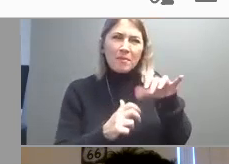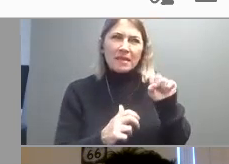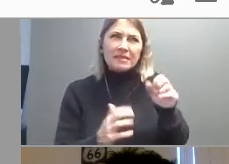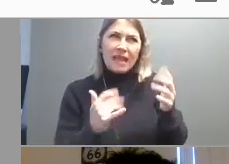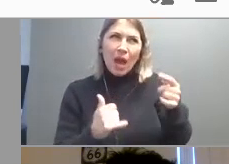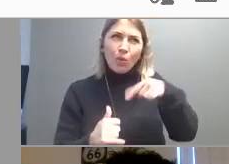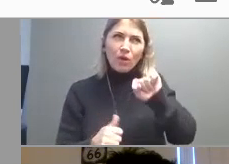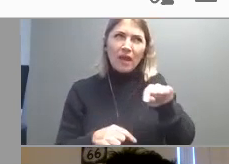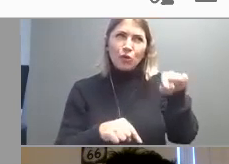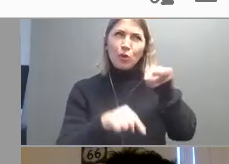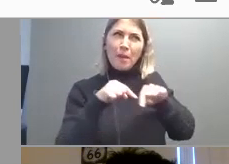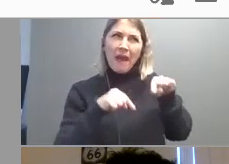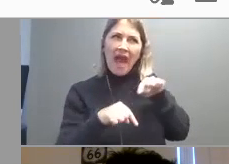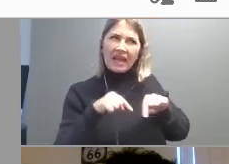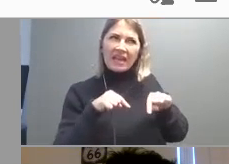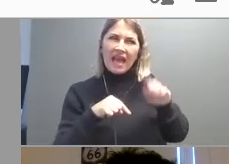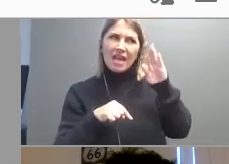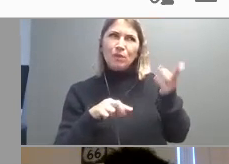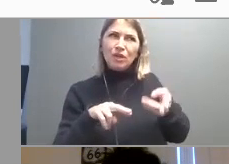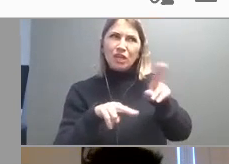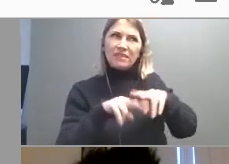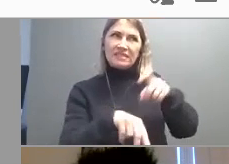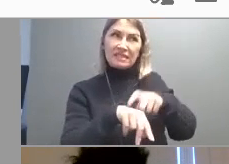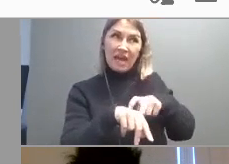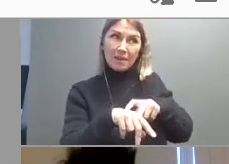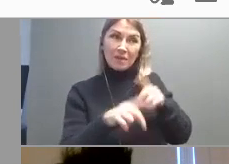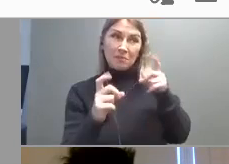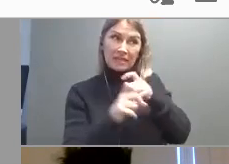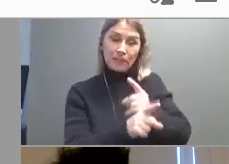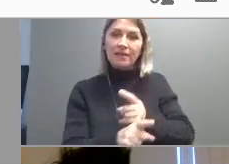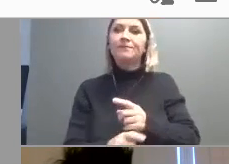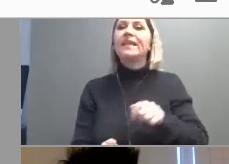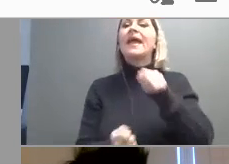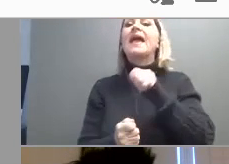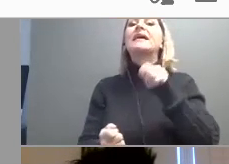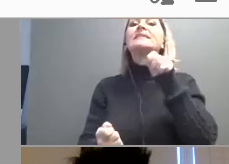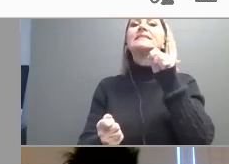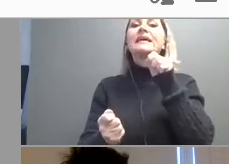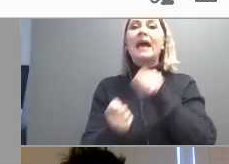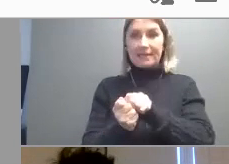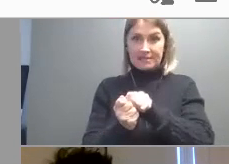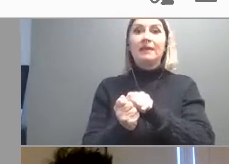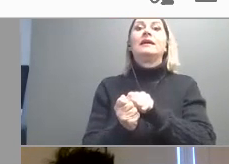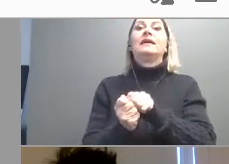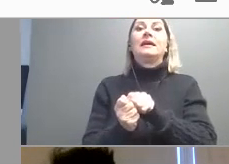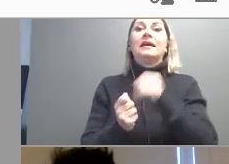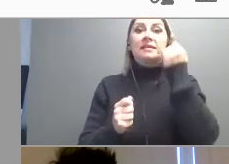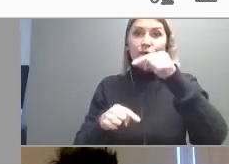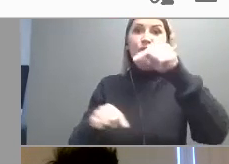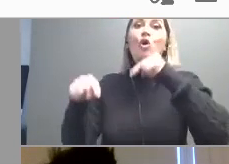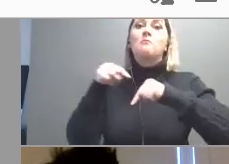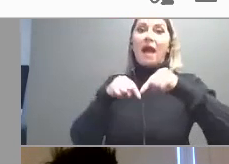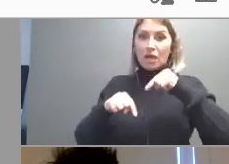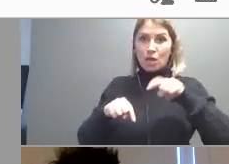we're kind of backtracking and it's going to increase the time complexity of. Exactly. Okay, Now that we are backtracking, we need to update